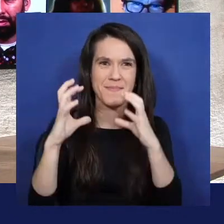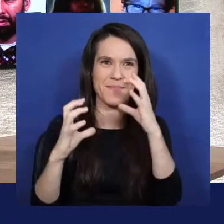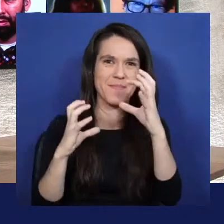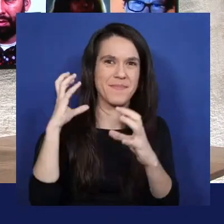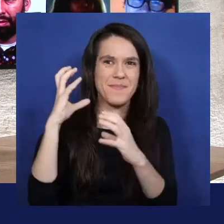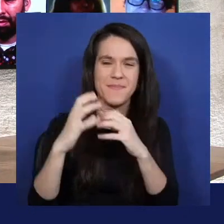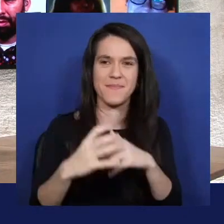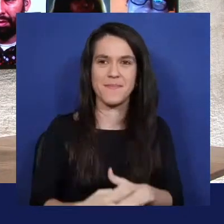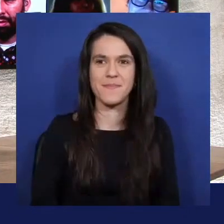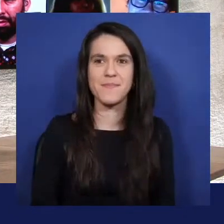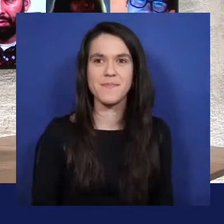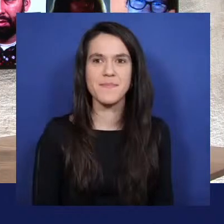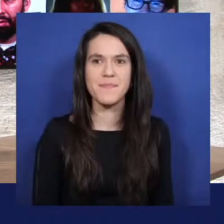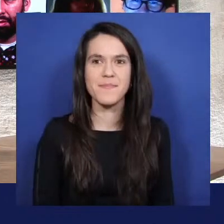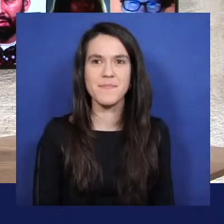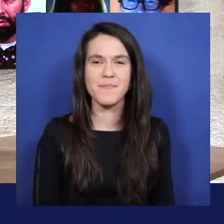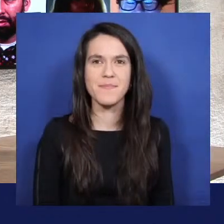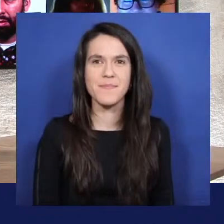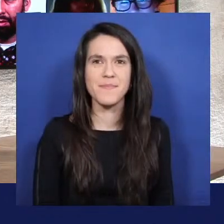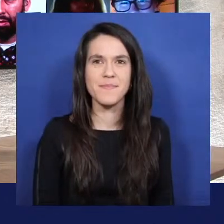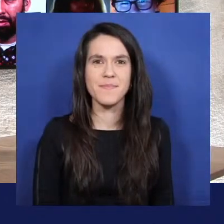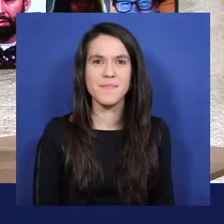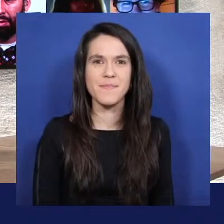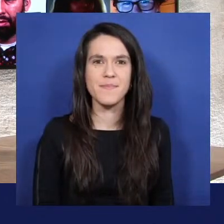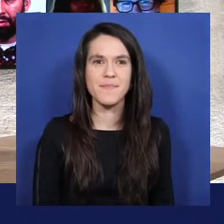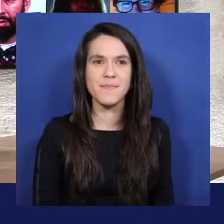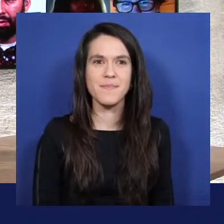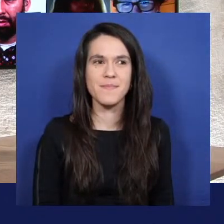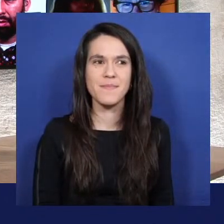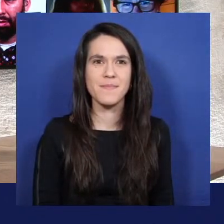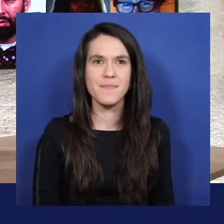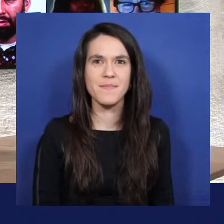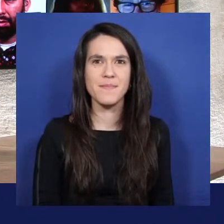would recommend you to do some statistics.